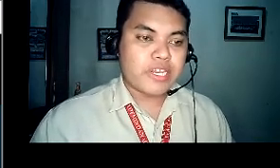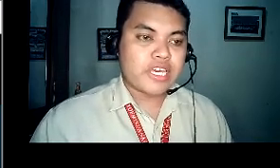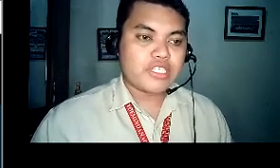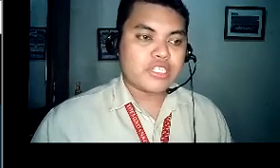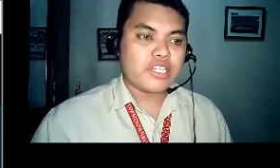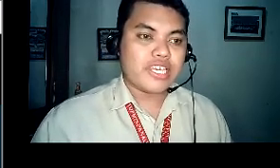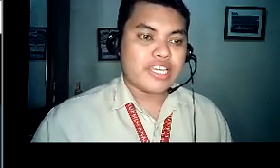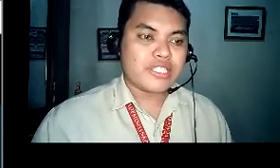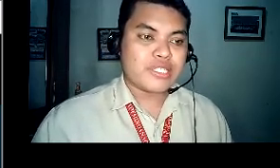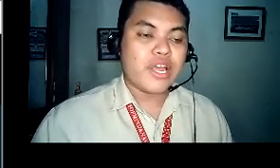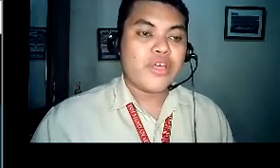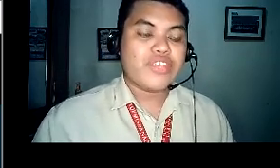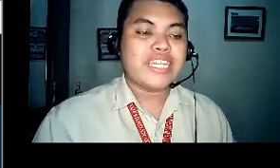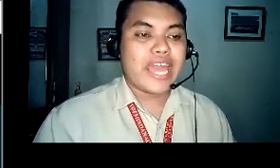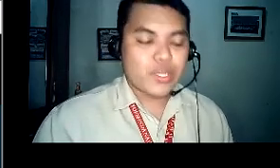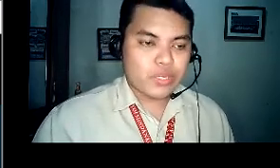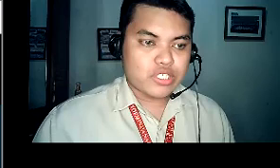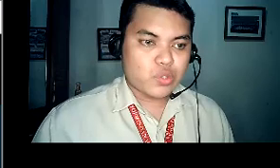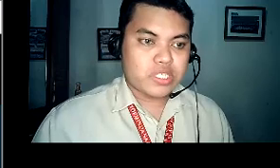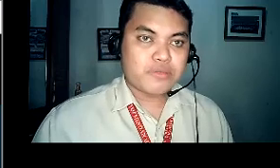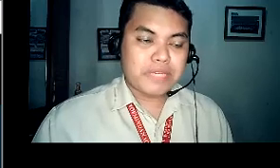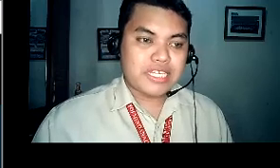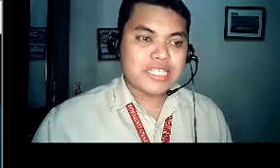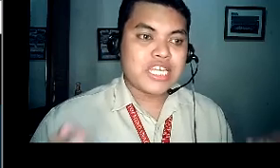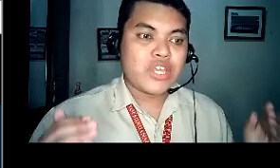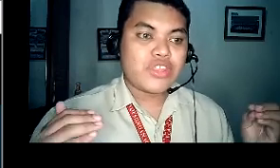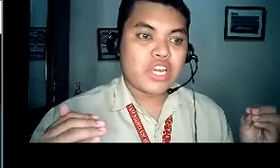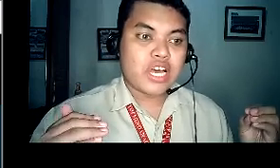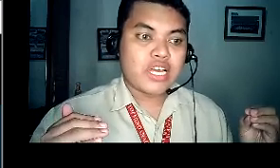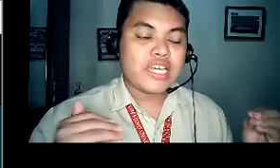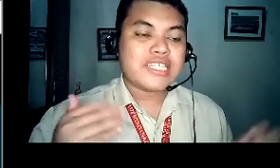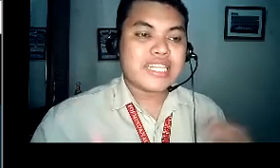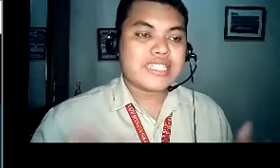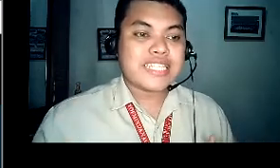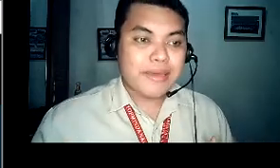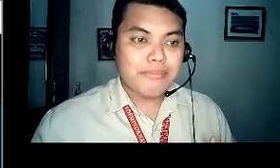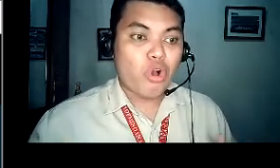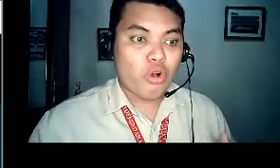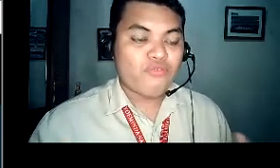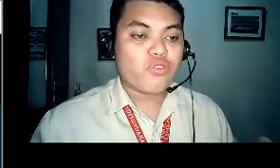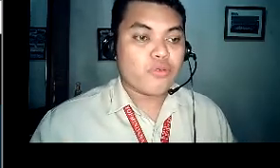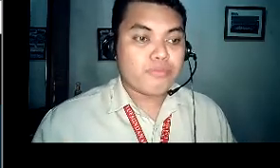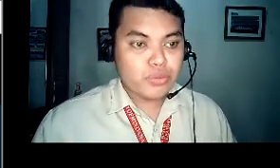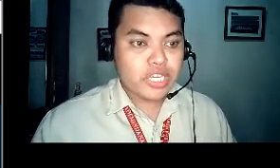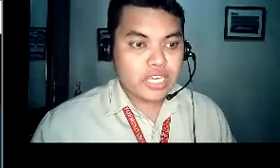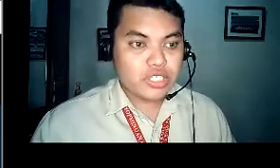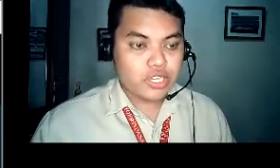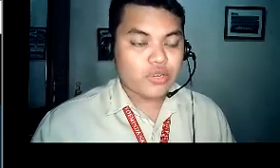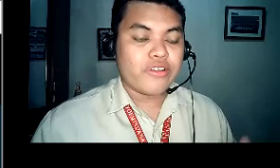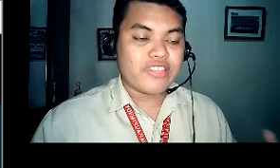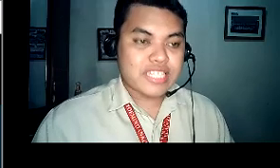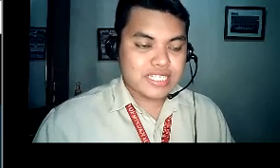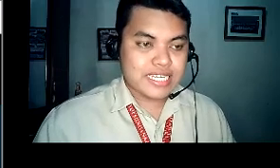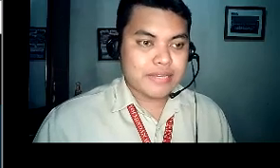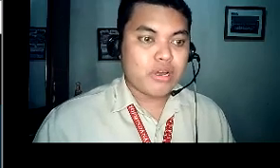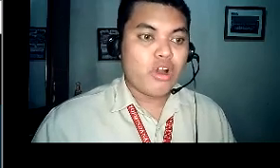this communication is the language, which means the system of communication